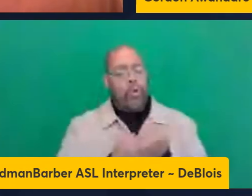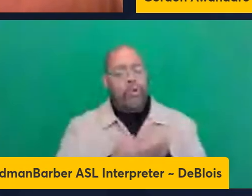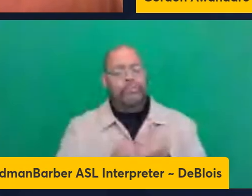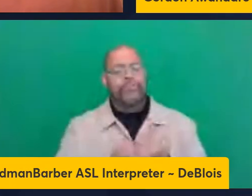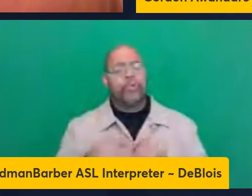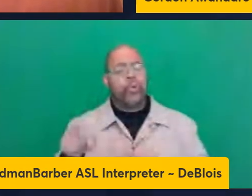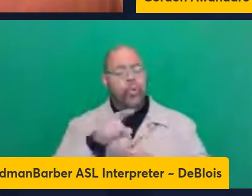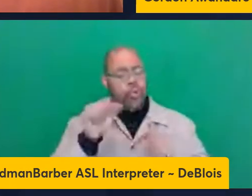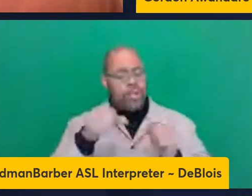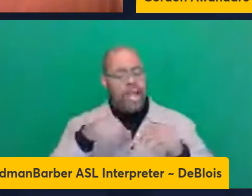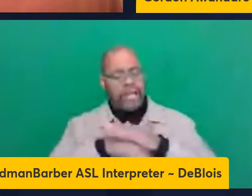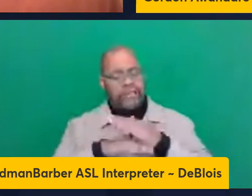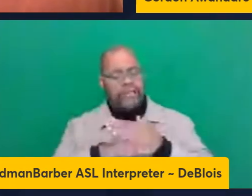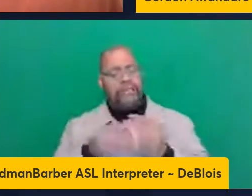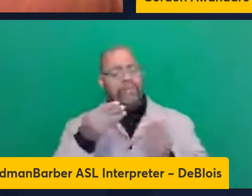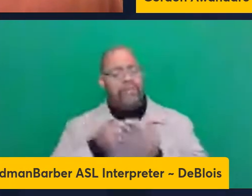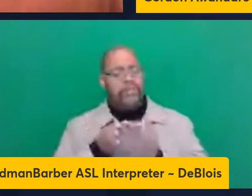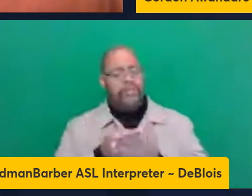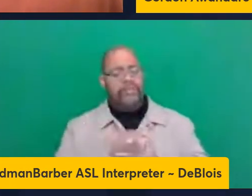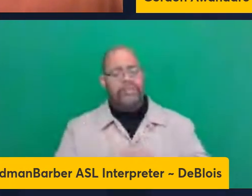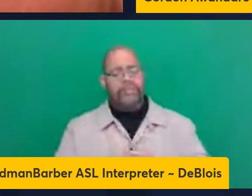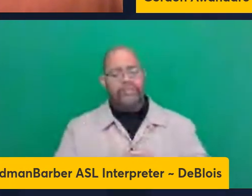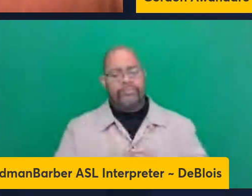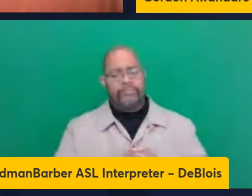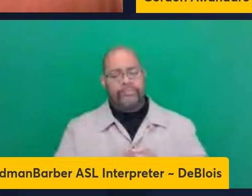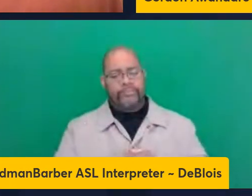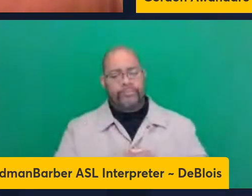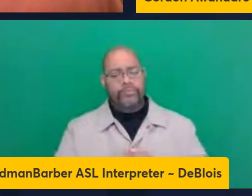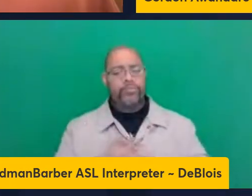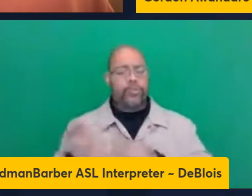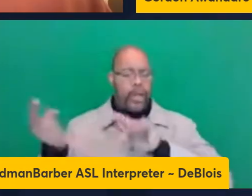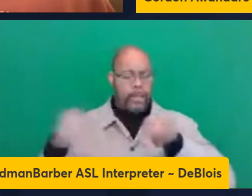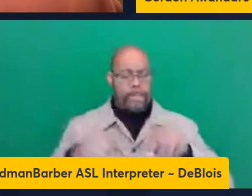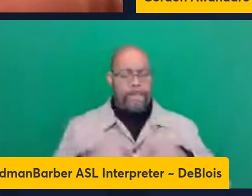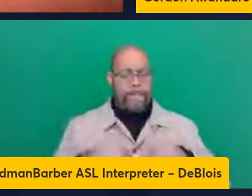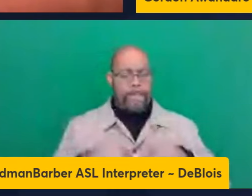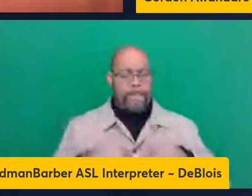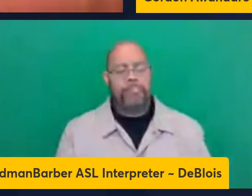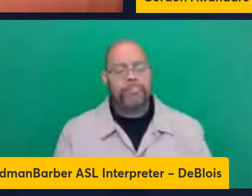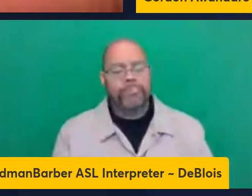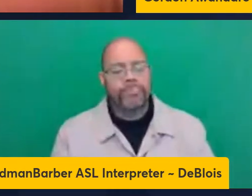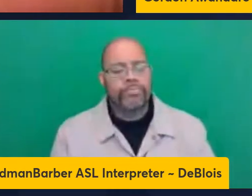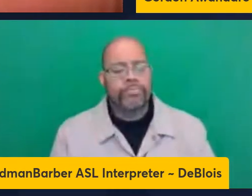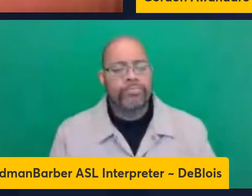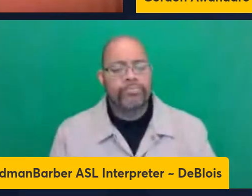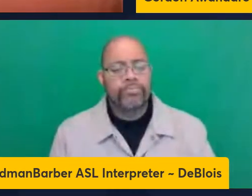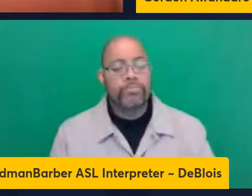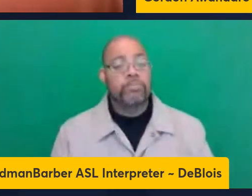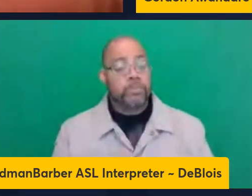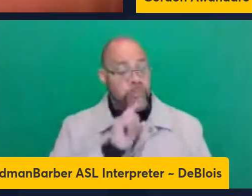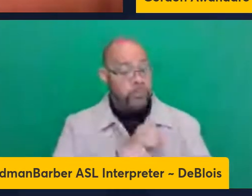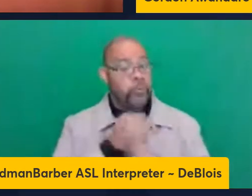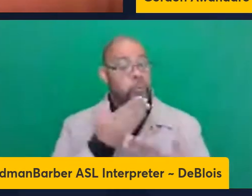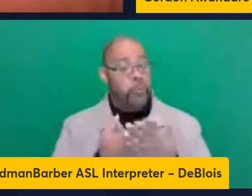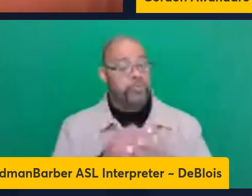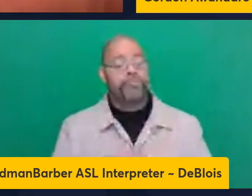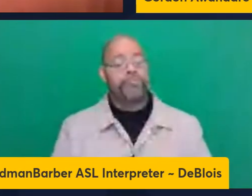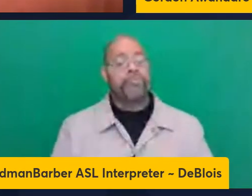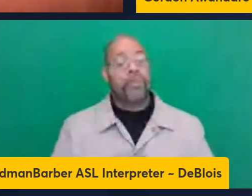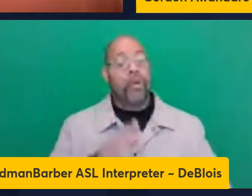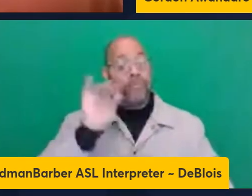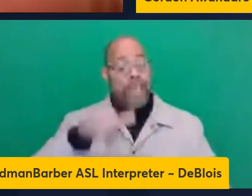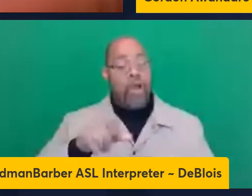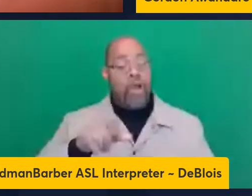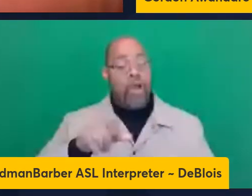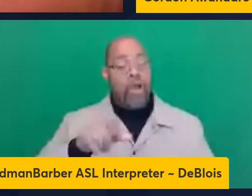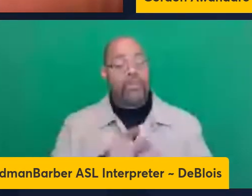you to access funding to come. I see. That's really good. On that note,